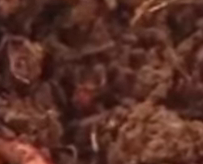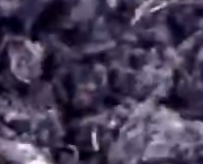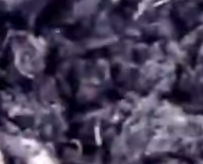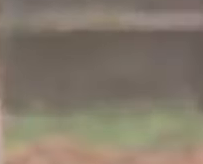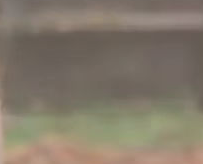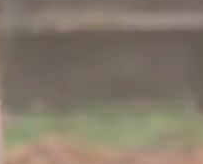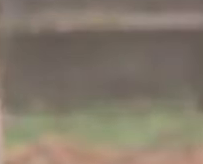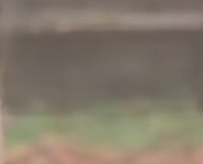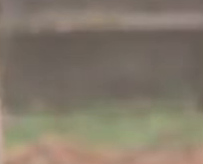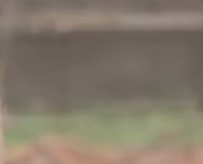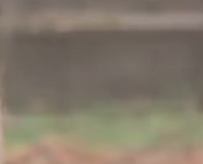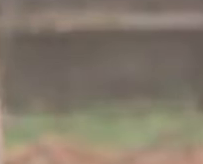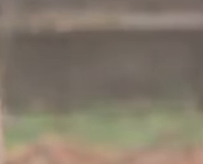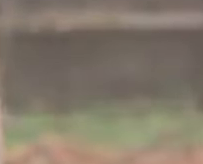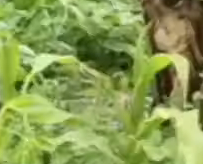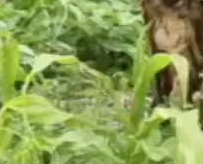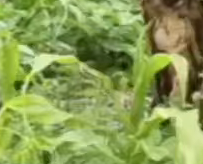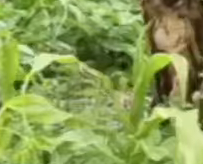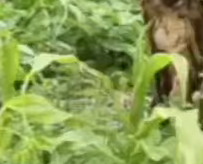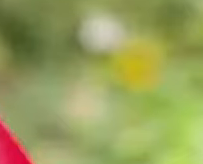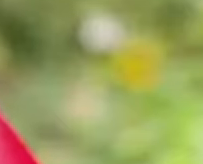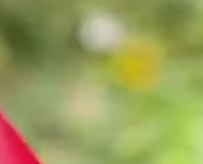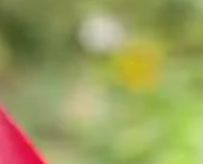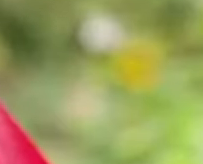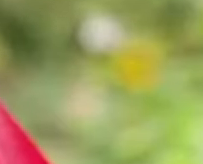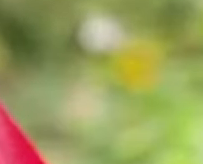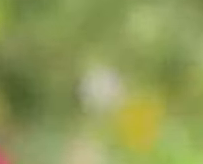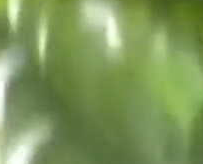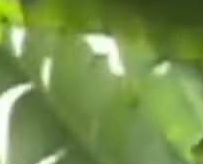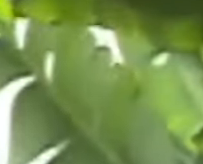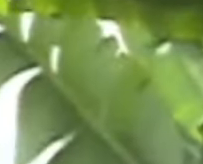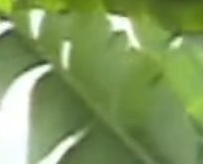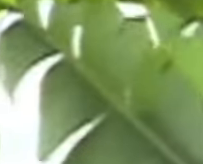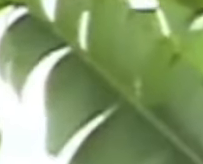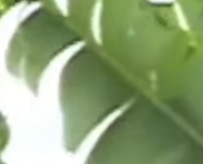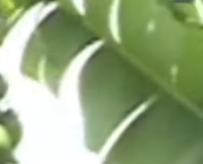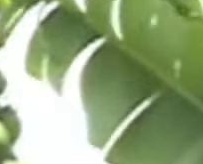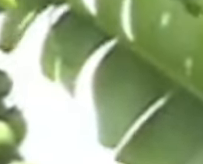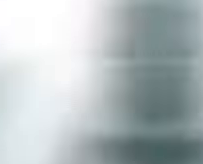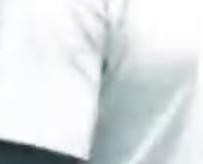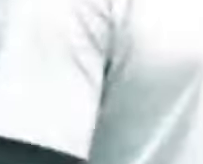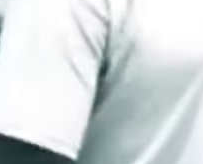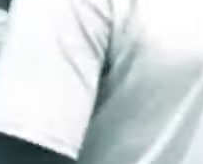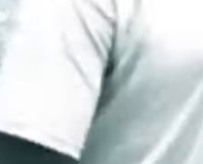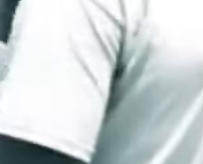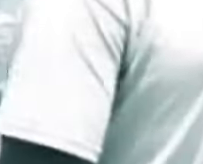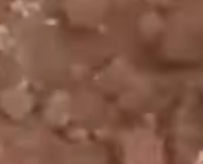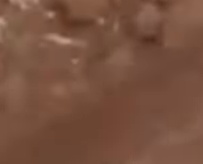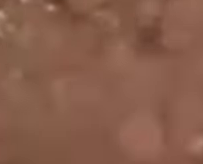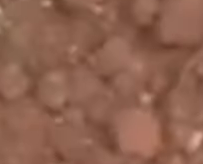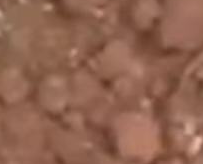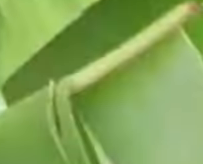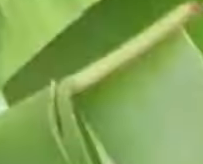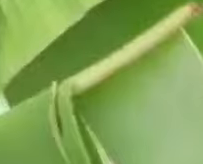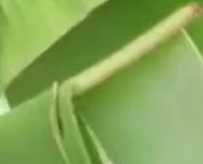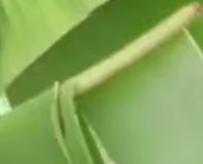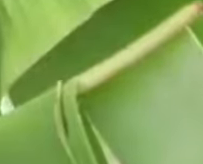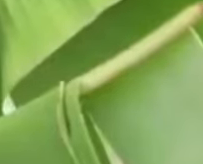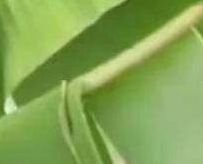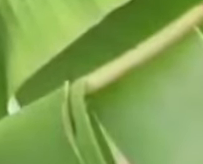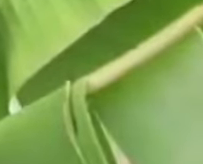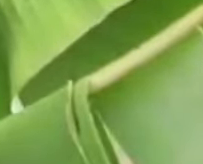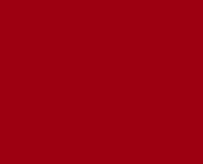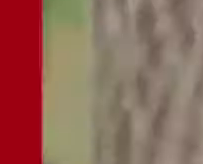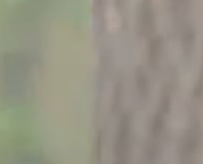not native to Kenya. Leo tunaangazia tunda la ndizi. Kukiwa na mbolea na maji vizuri,